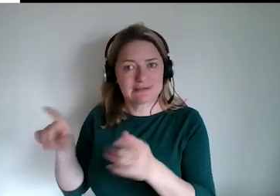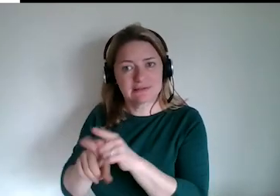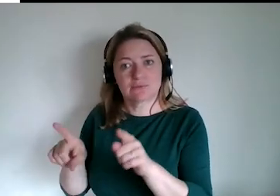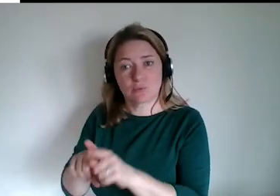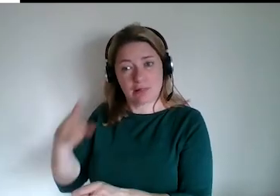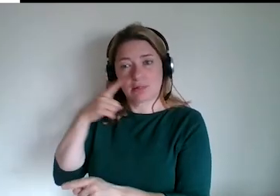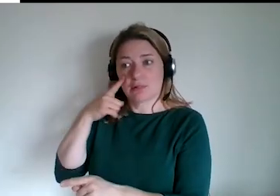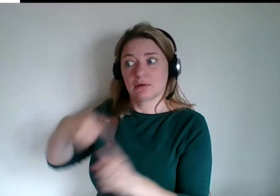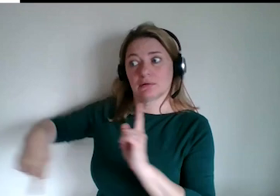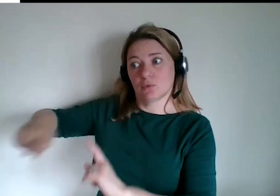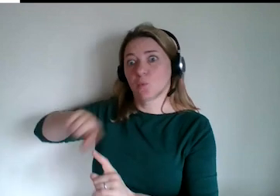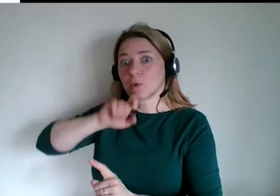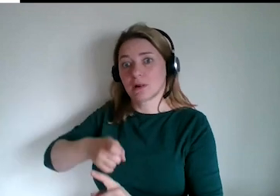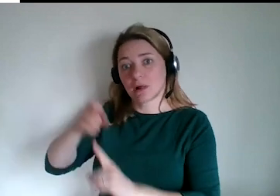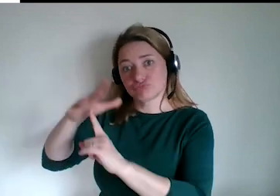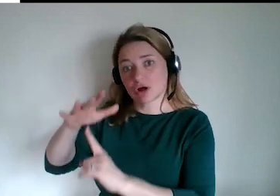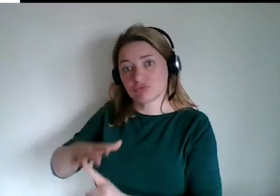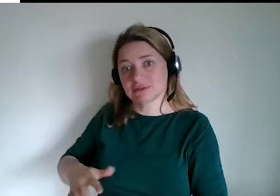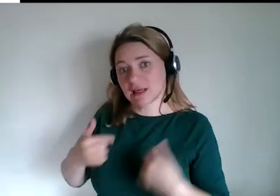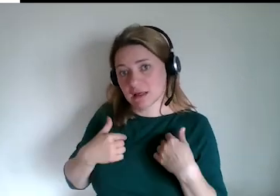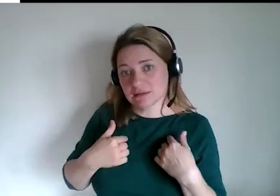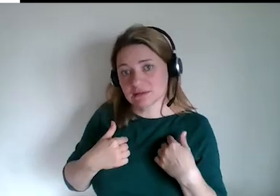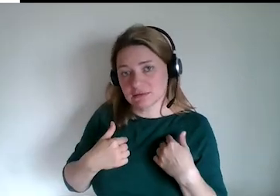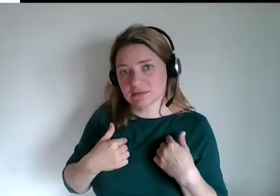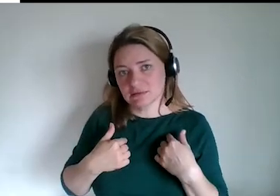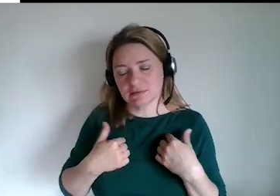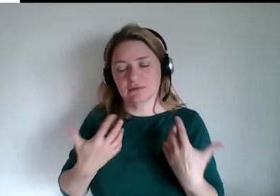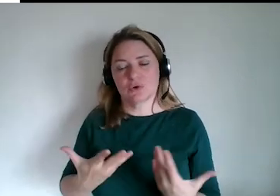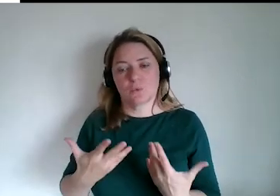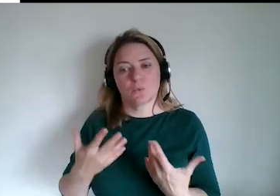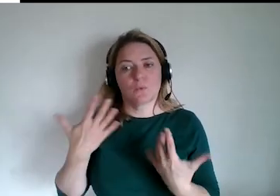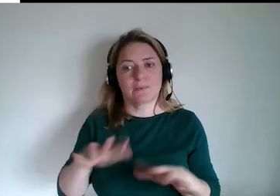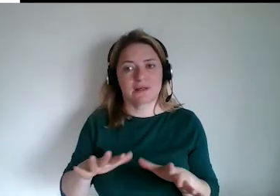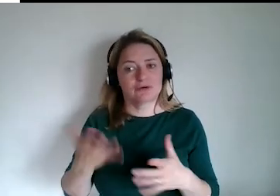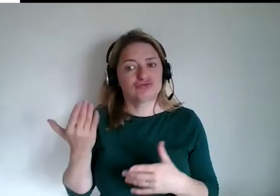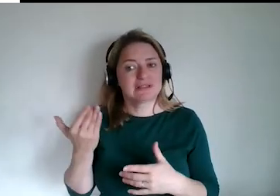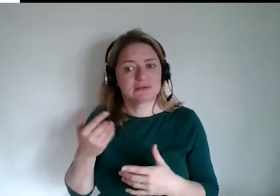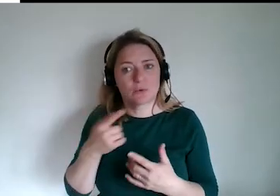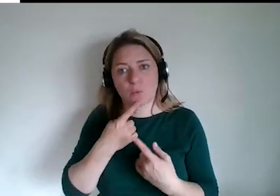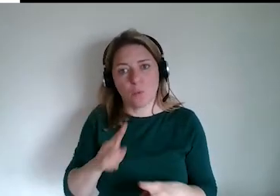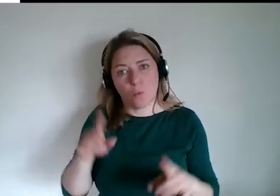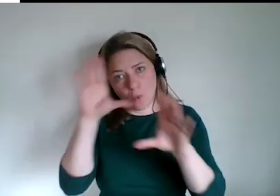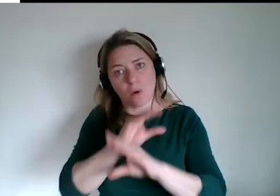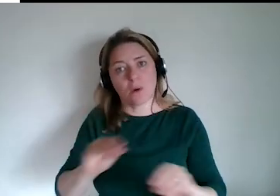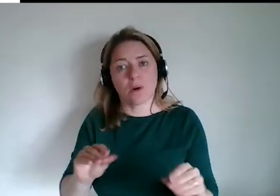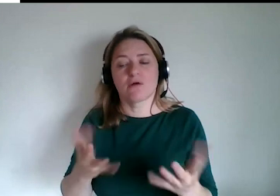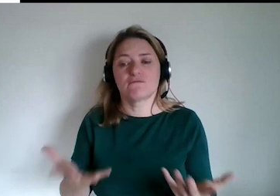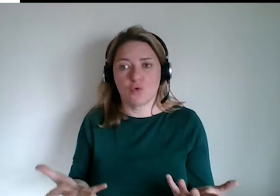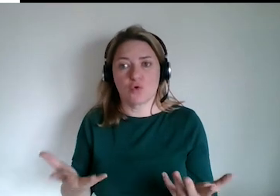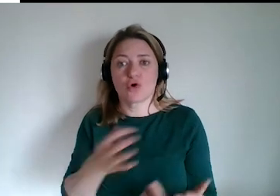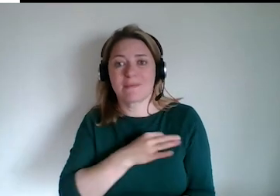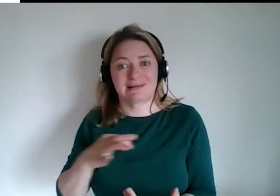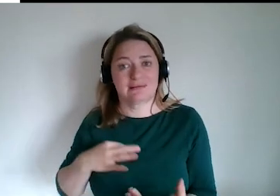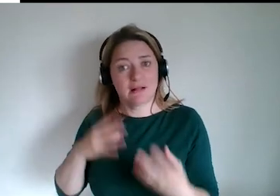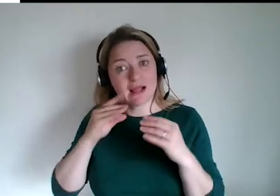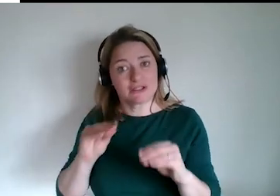they'll prioritise us. And so the recent, there's been a recent call for medical education